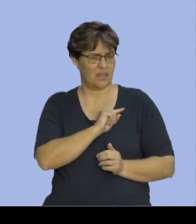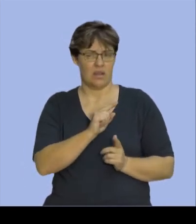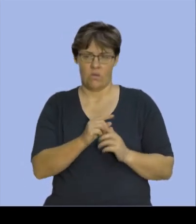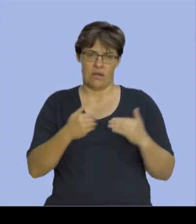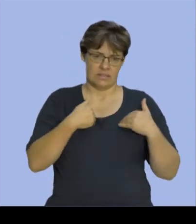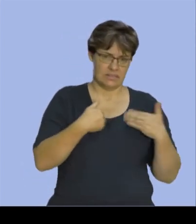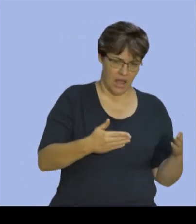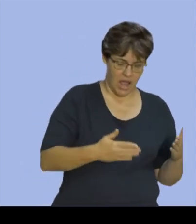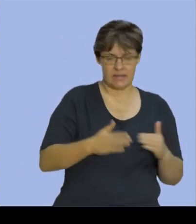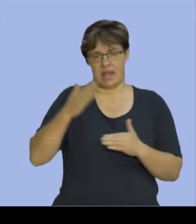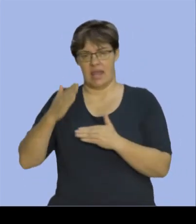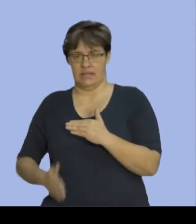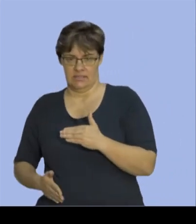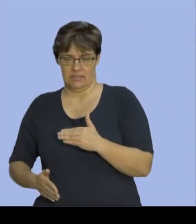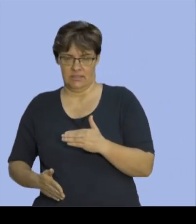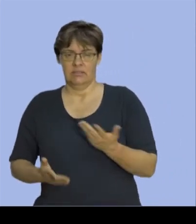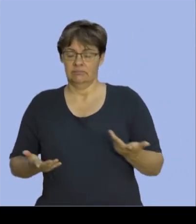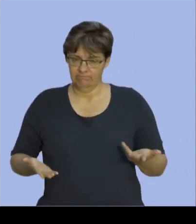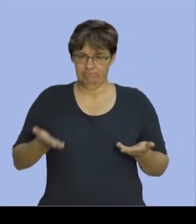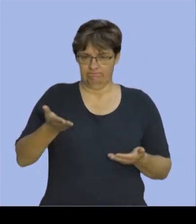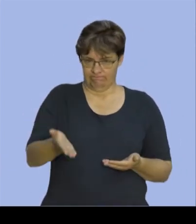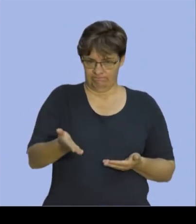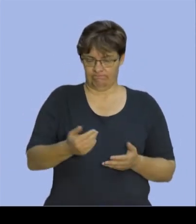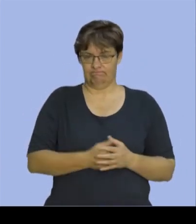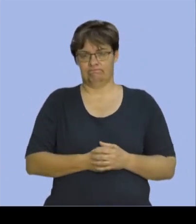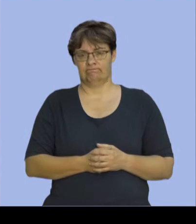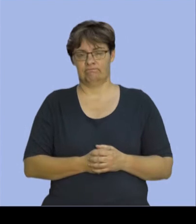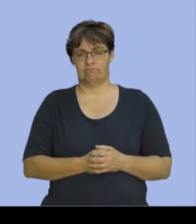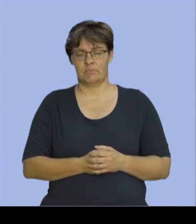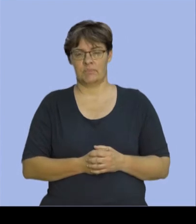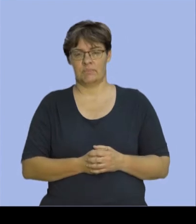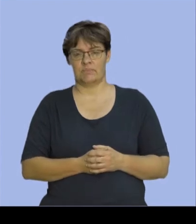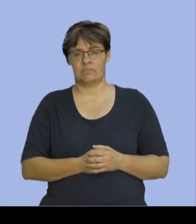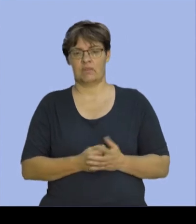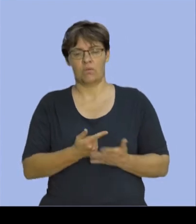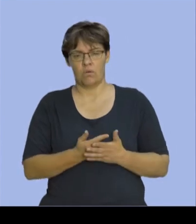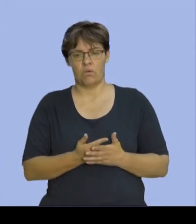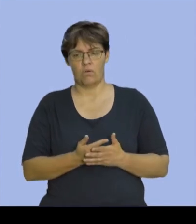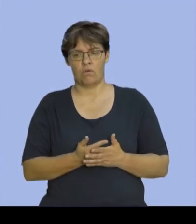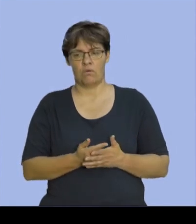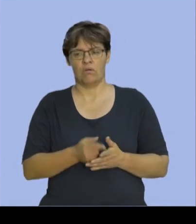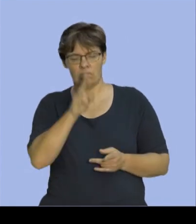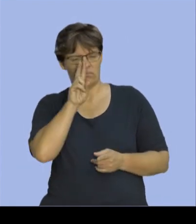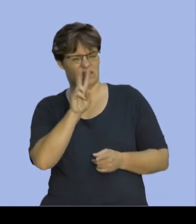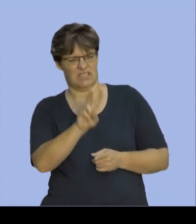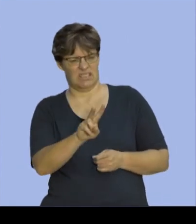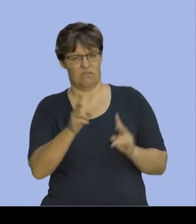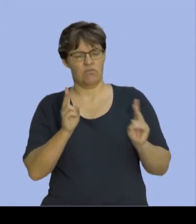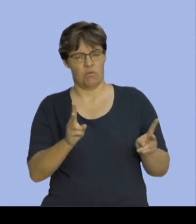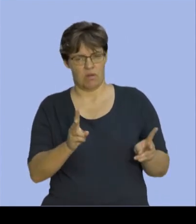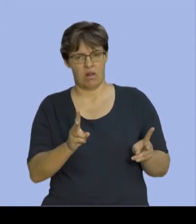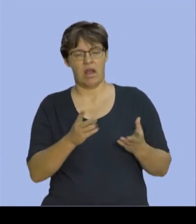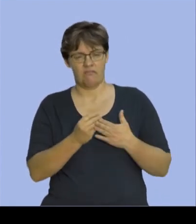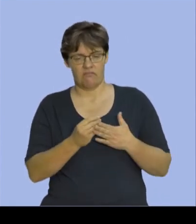it starts and that's where it ends, and that's where it is defined. So what pattern do you normally notice if we were